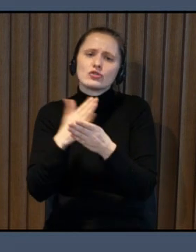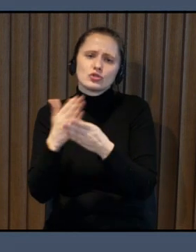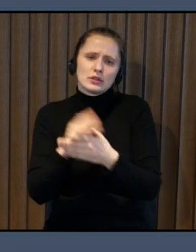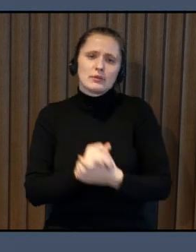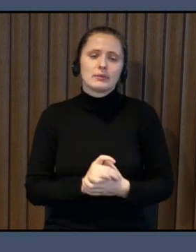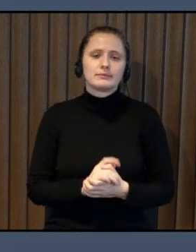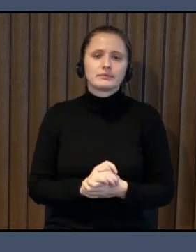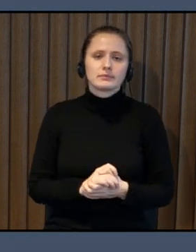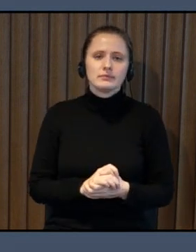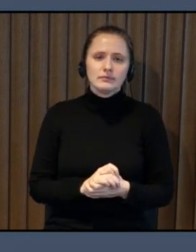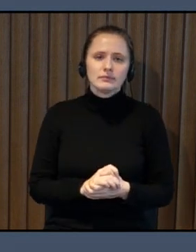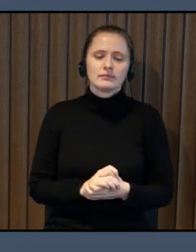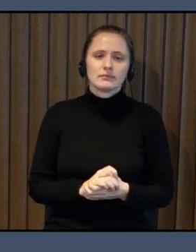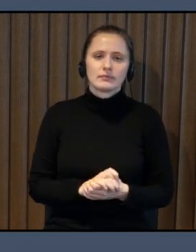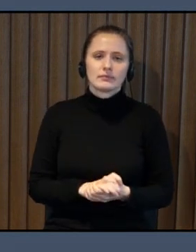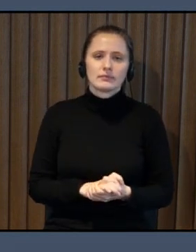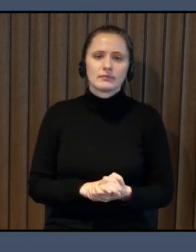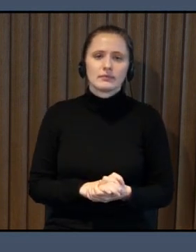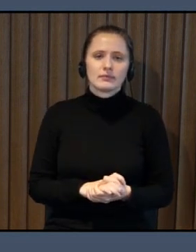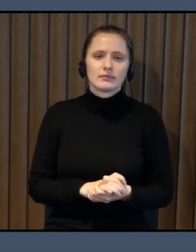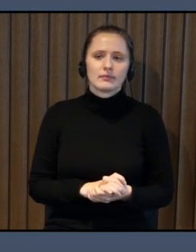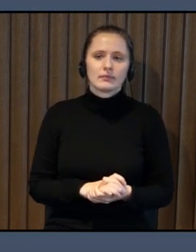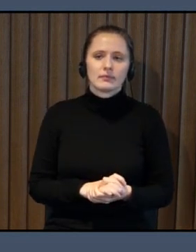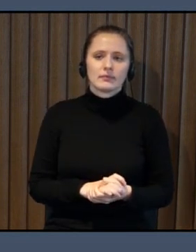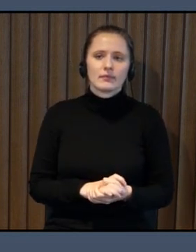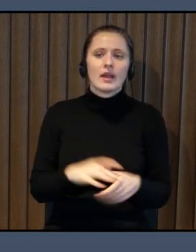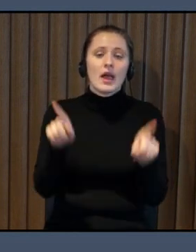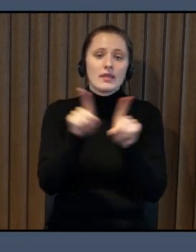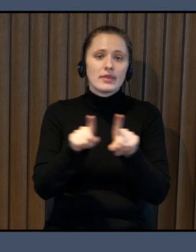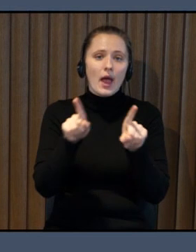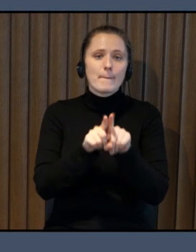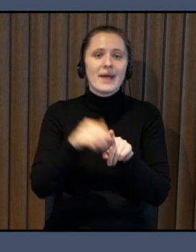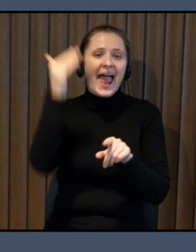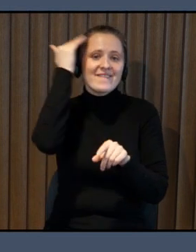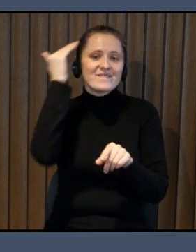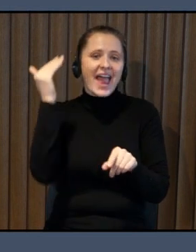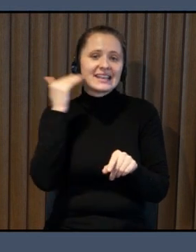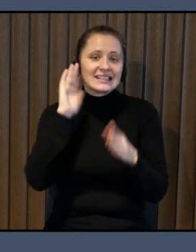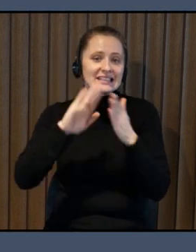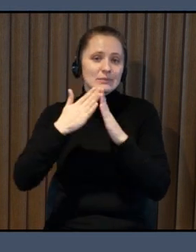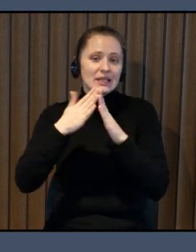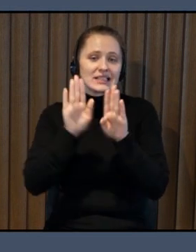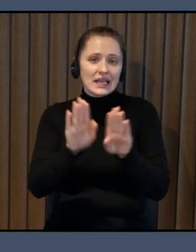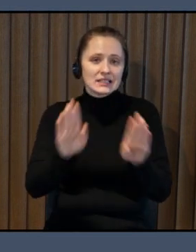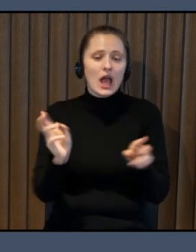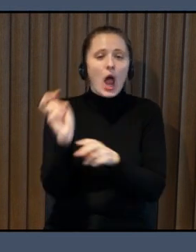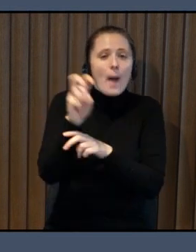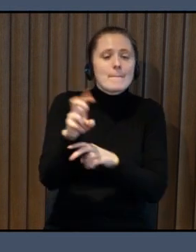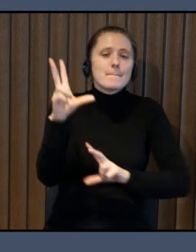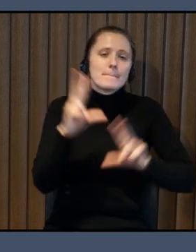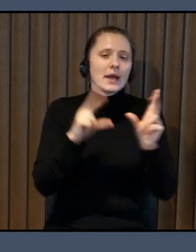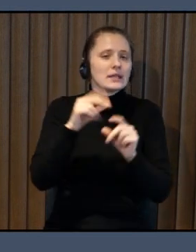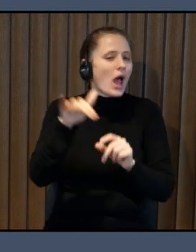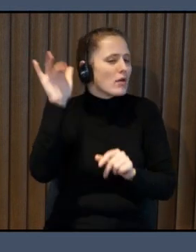and cold colors? And some said no, it's just a legend, but some said yes.